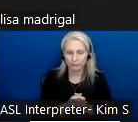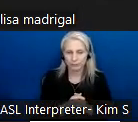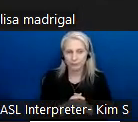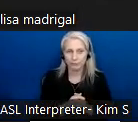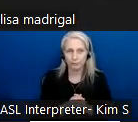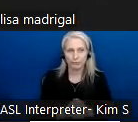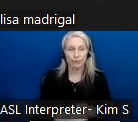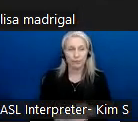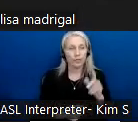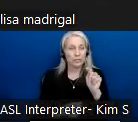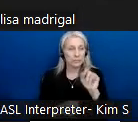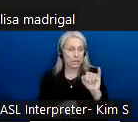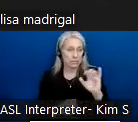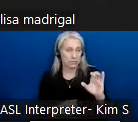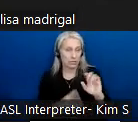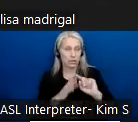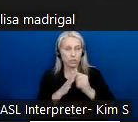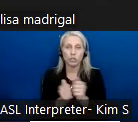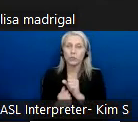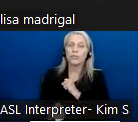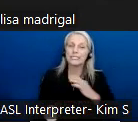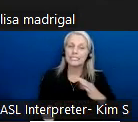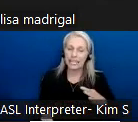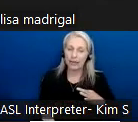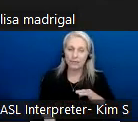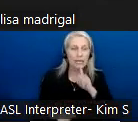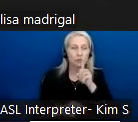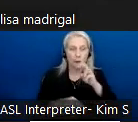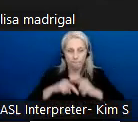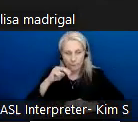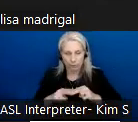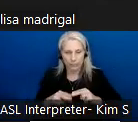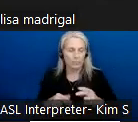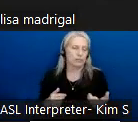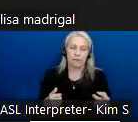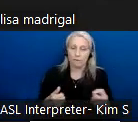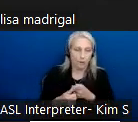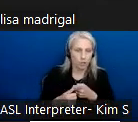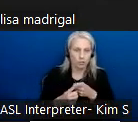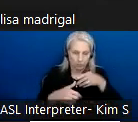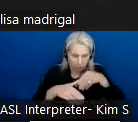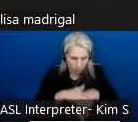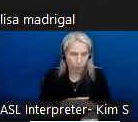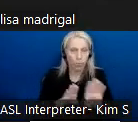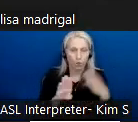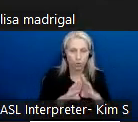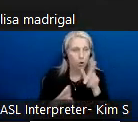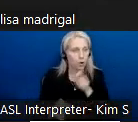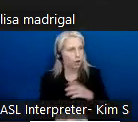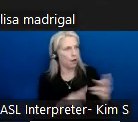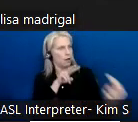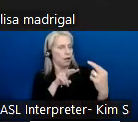Trauma-informed care starts with staff. It's the physical building. It's the first contact for people who come through our door.